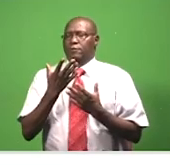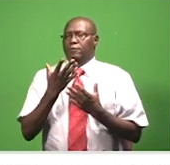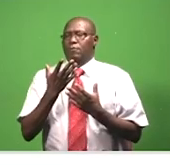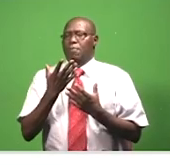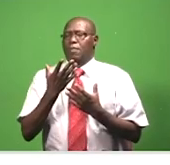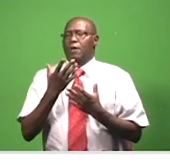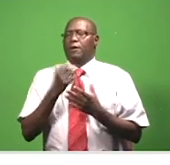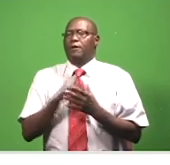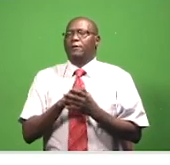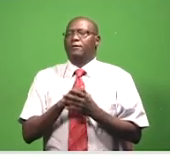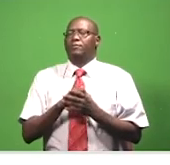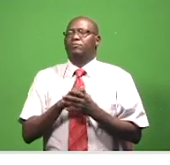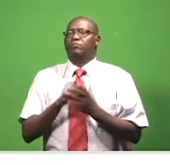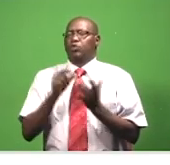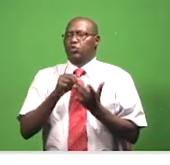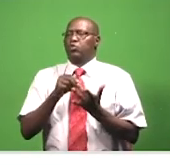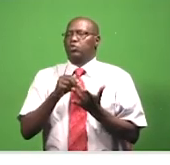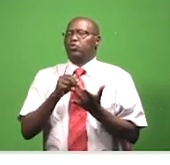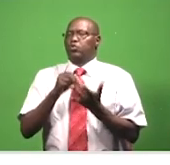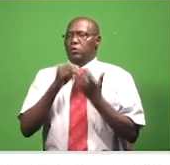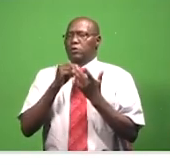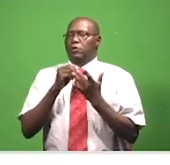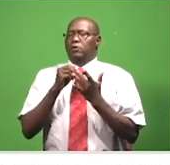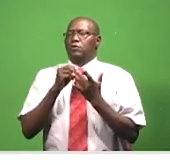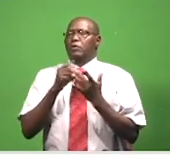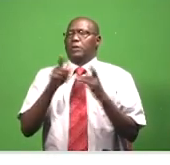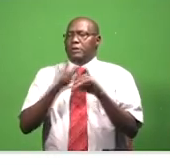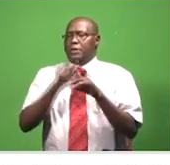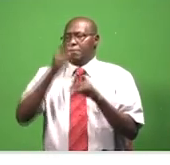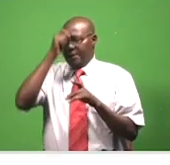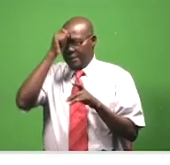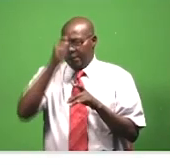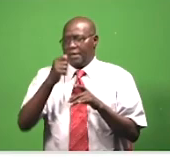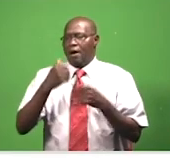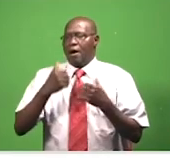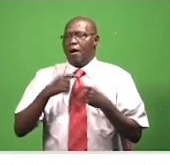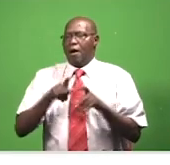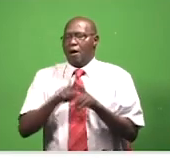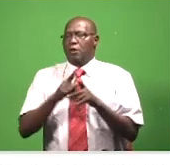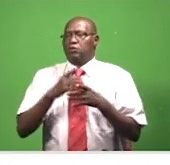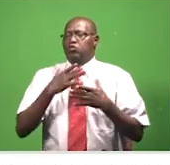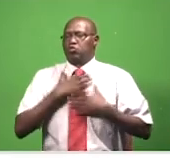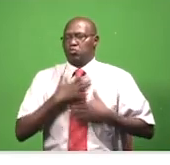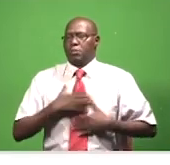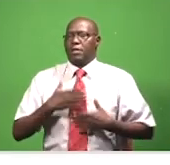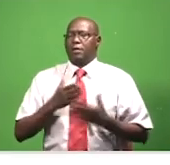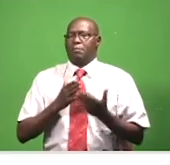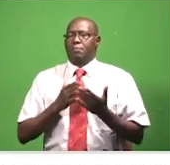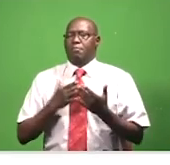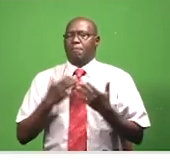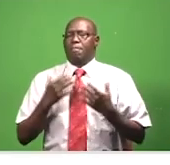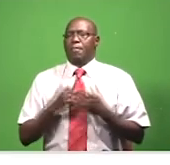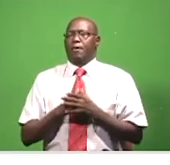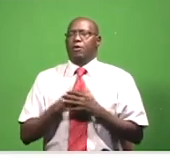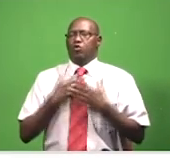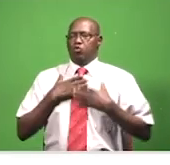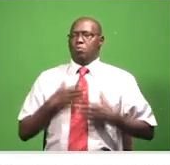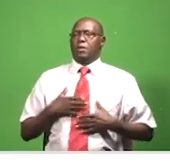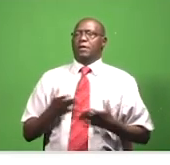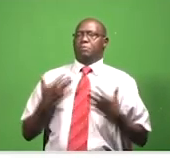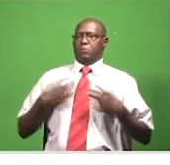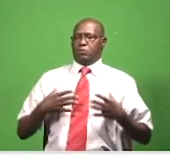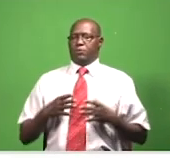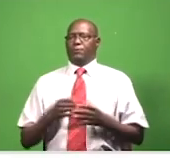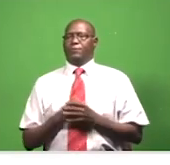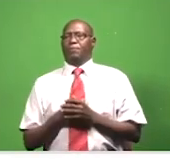expression of the unique and equal dignity of every human being. We know that freedom of religion and belief is restricted in